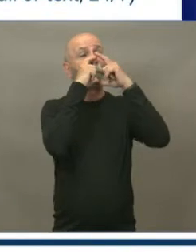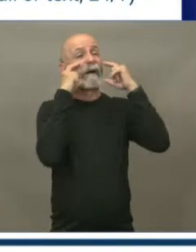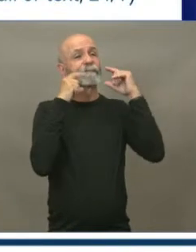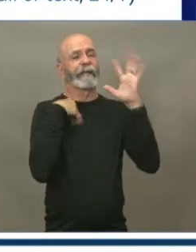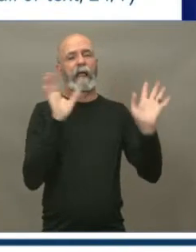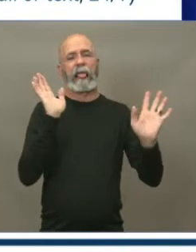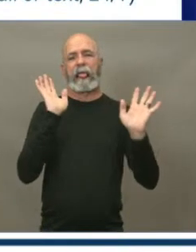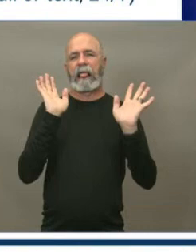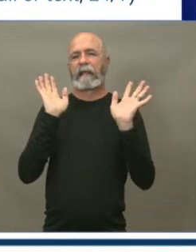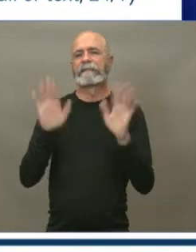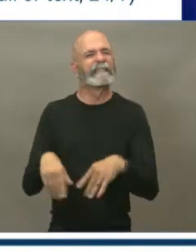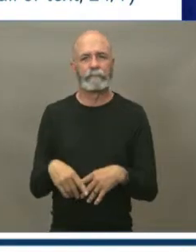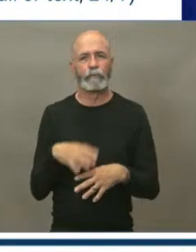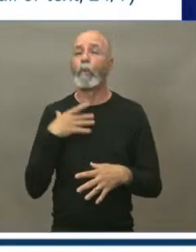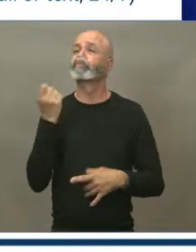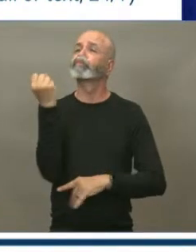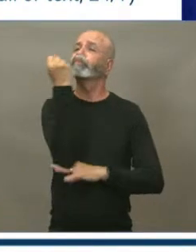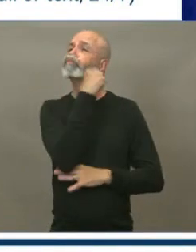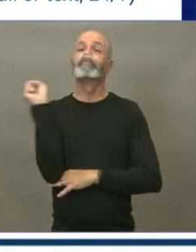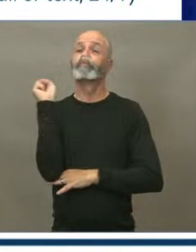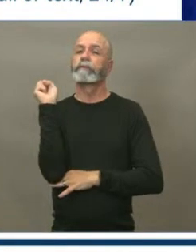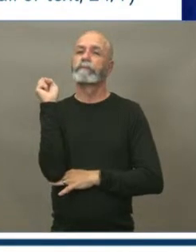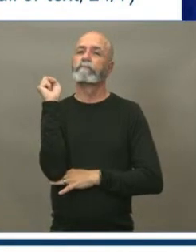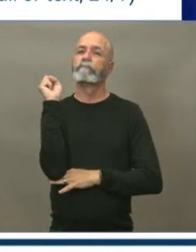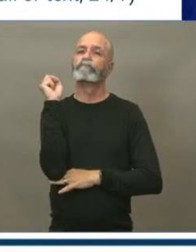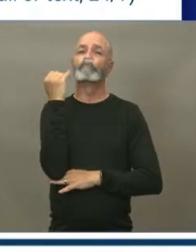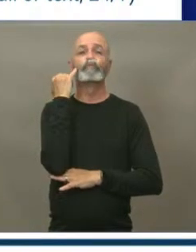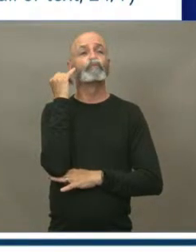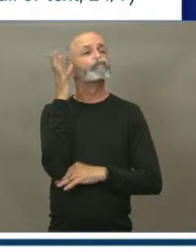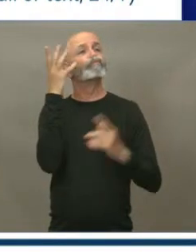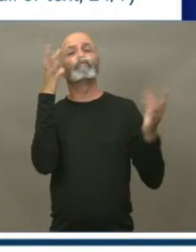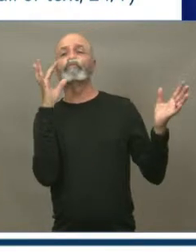protest things like science, and we're pleased with the